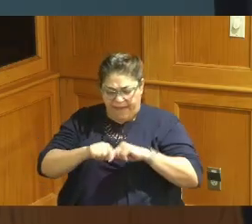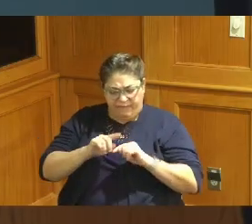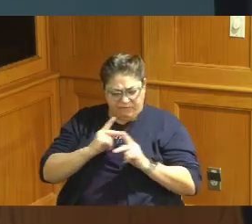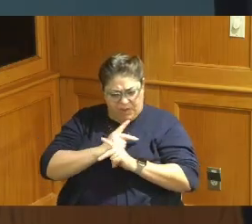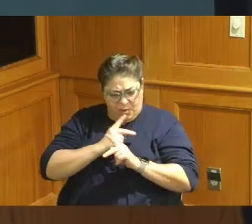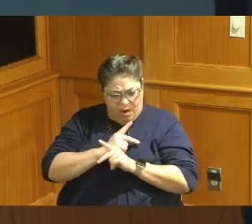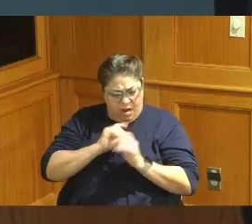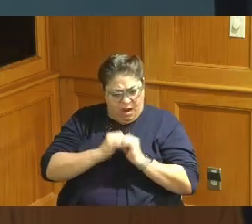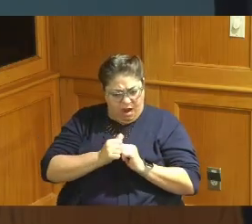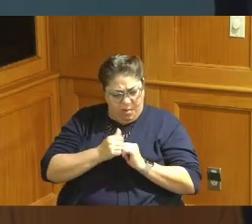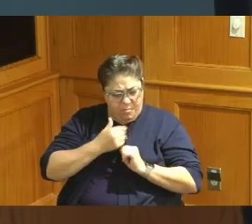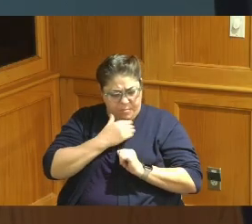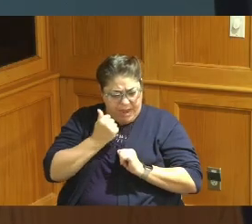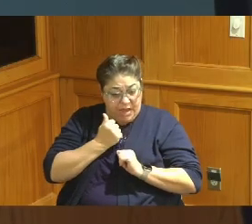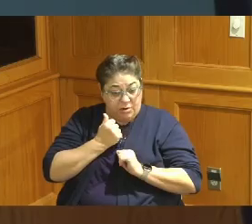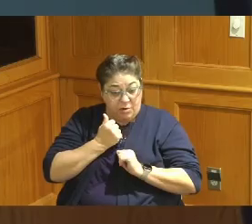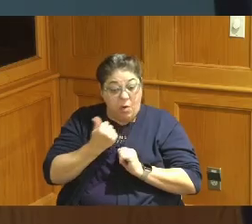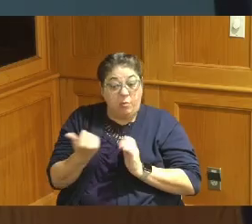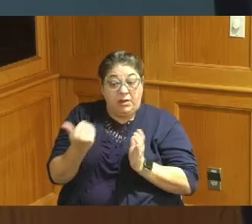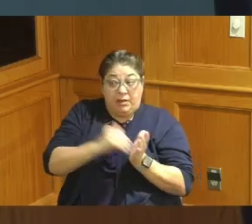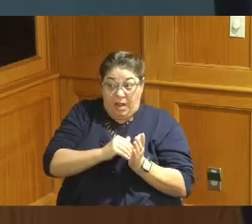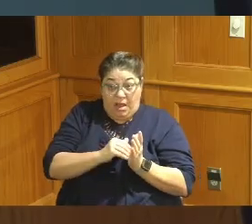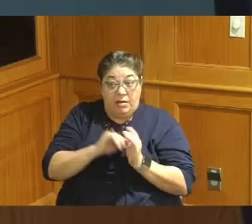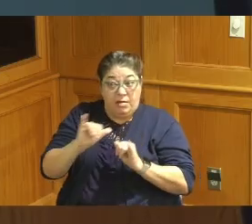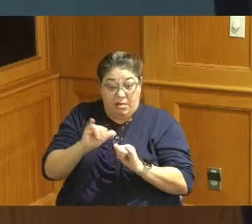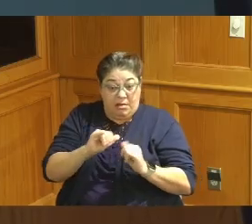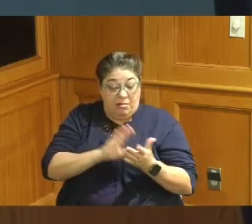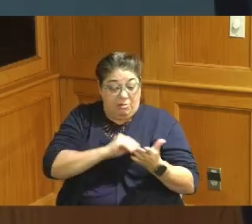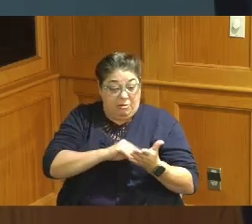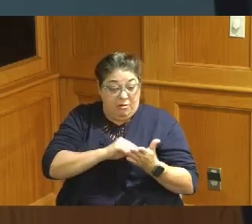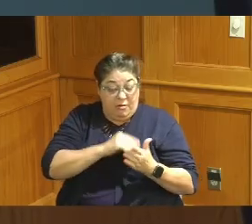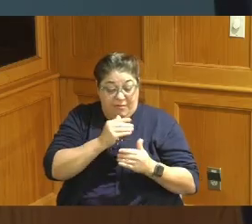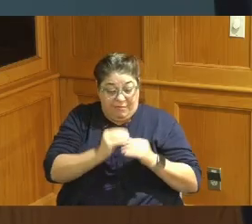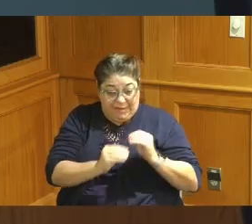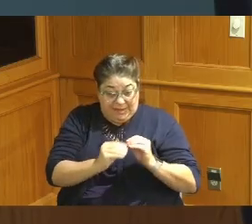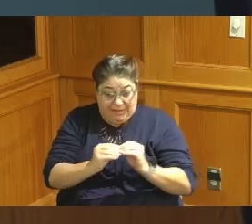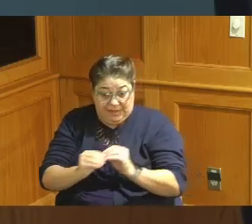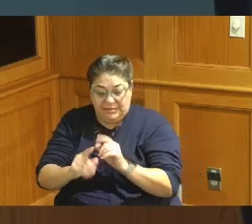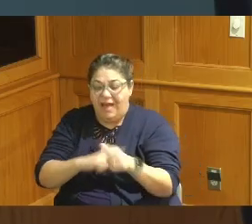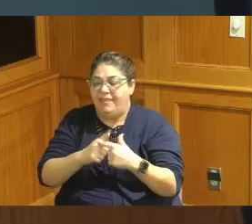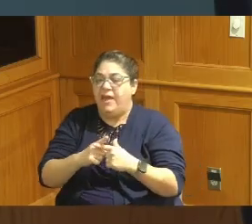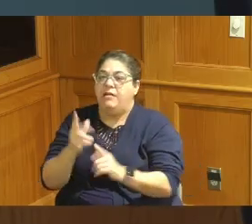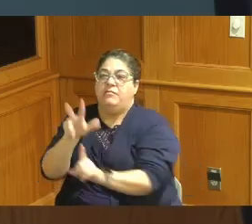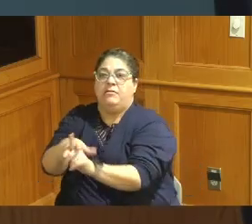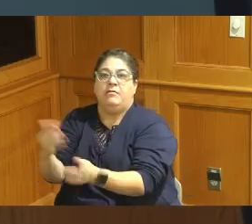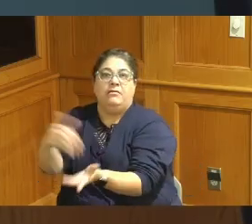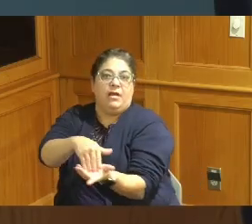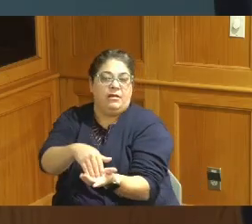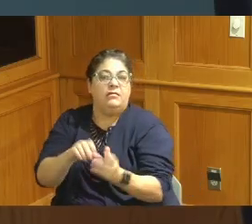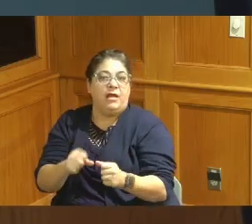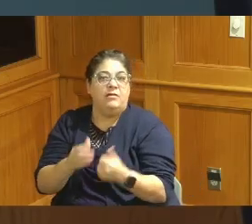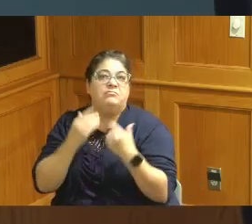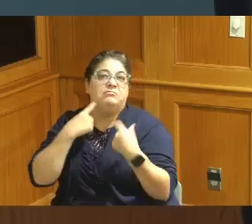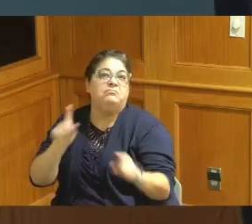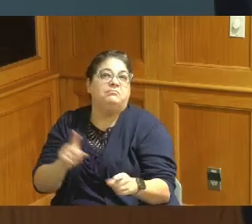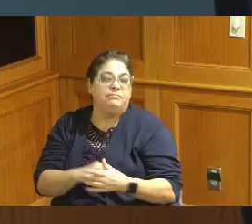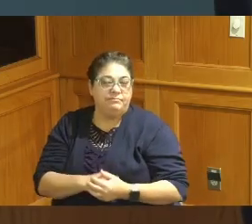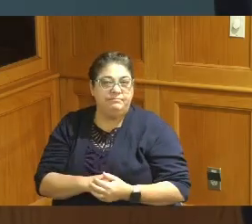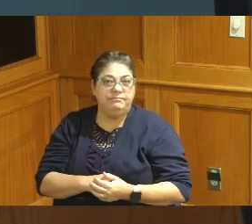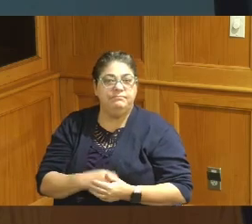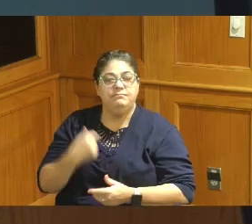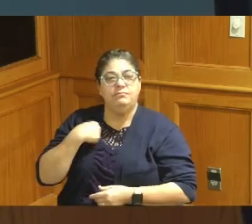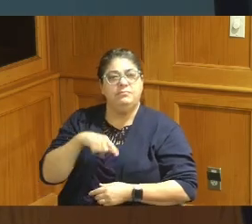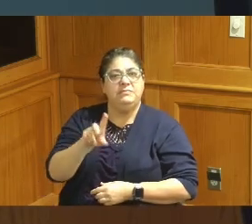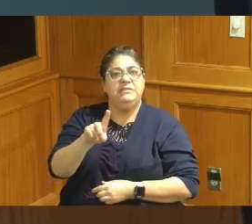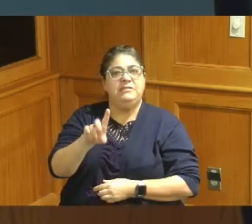grant. So, and back to Lead Safe. So you talked about this, and when we had a press conference